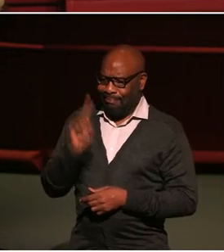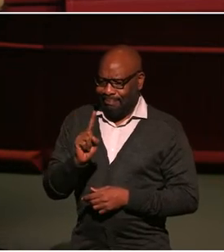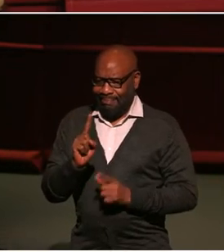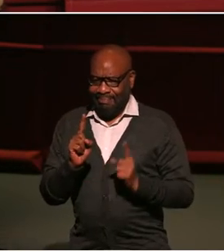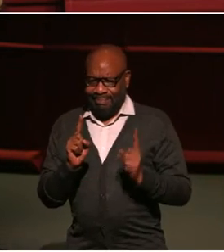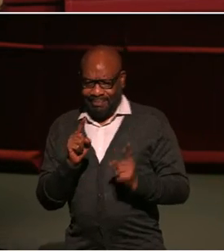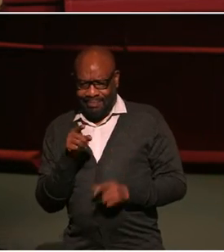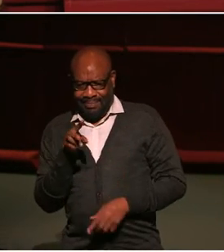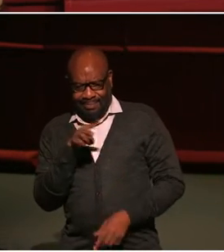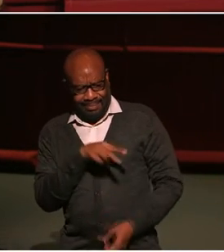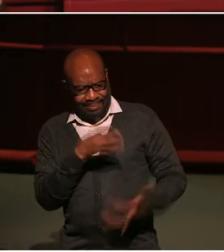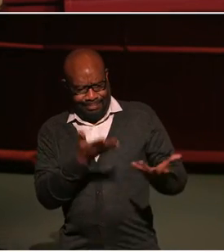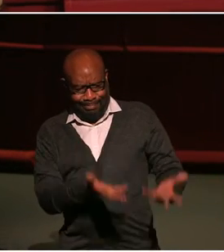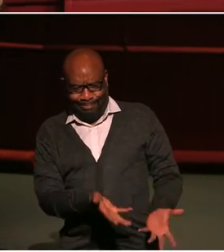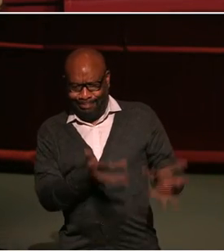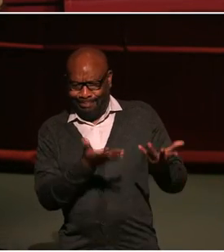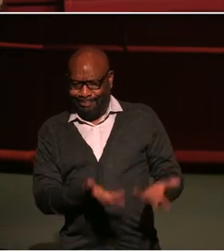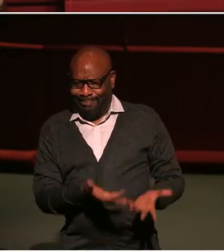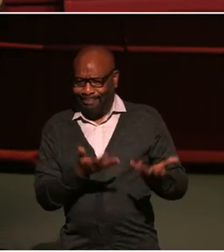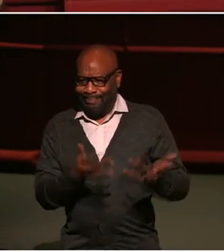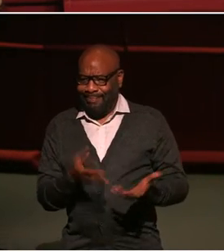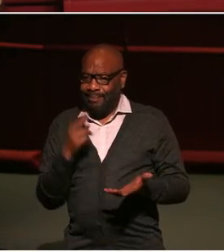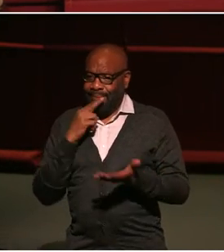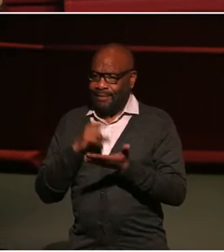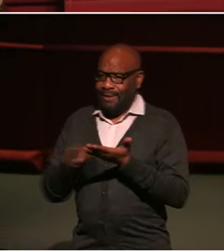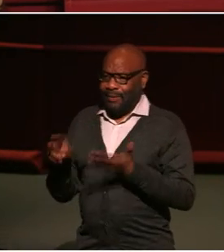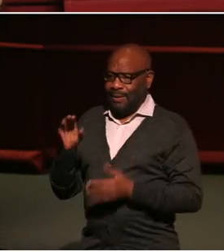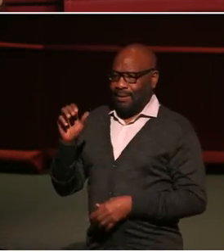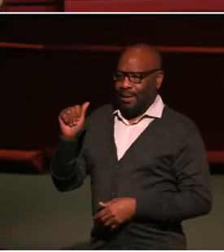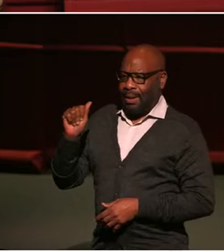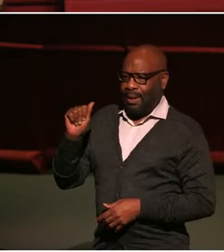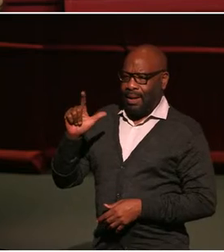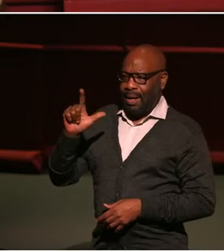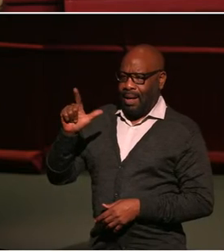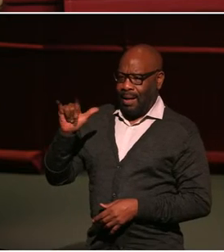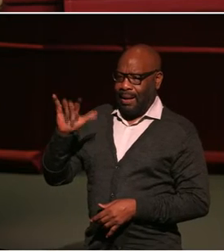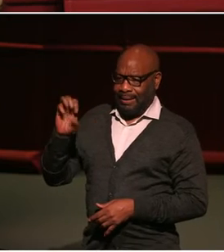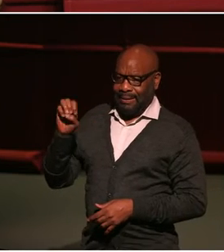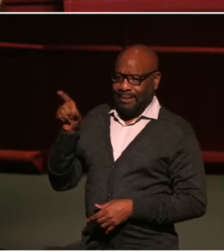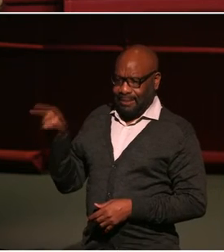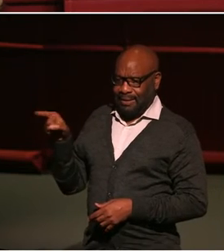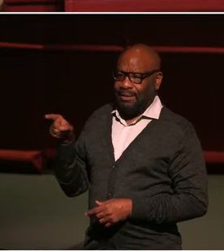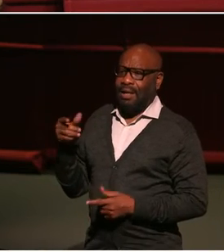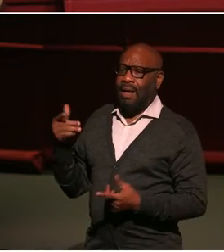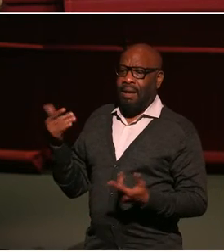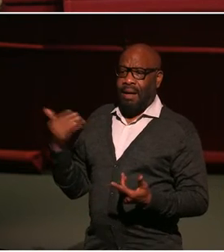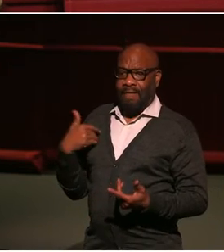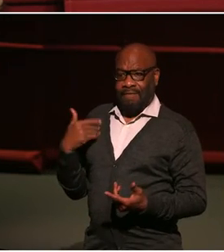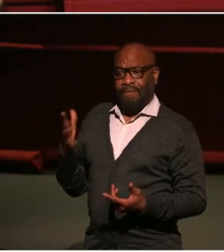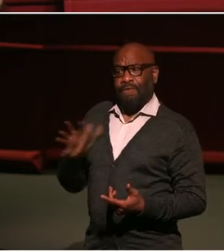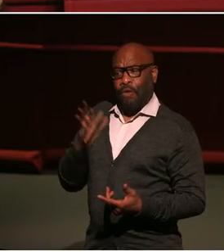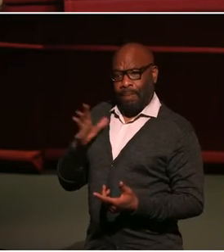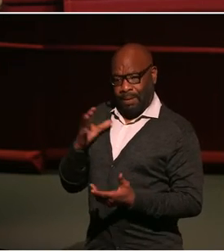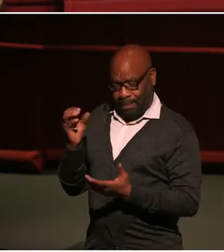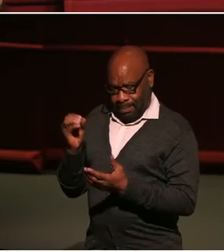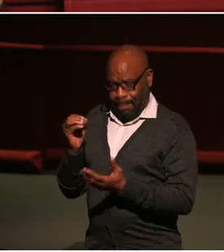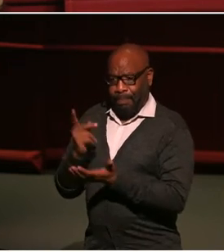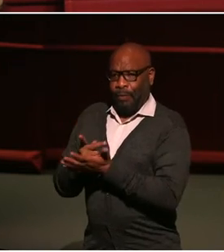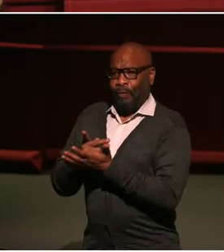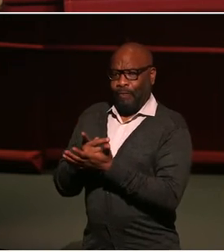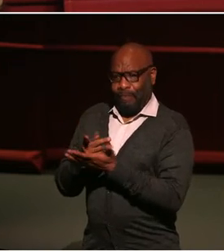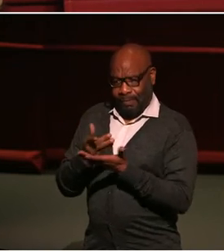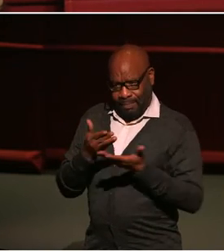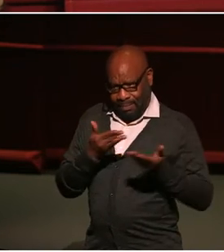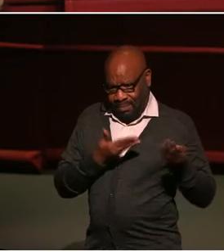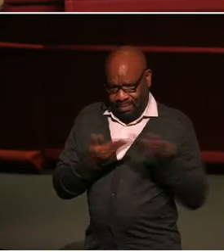And his secretary, Alice, had the official invitation for Marlon